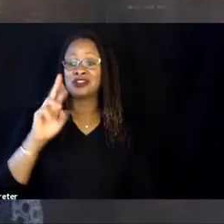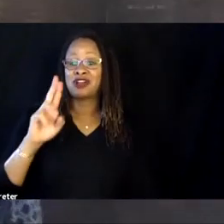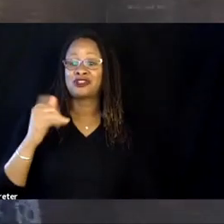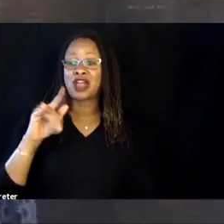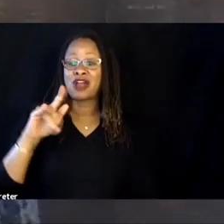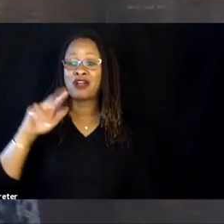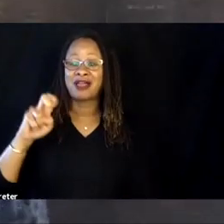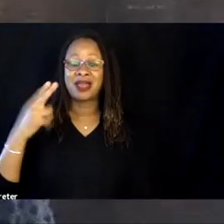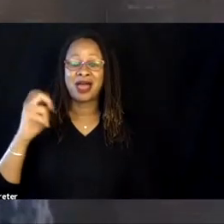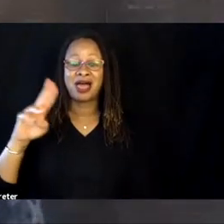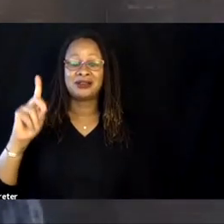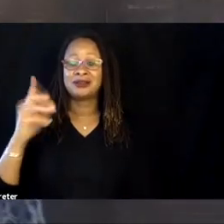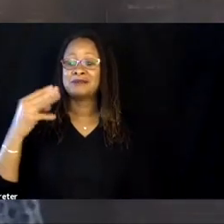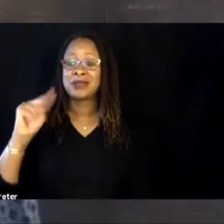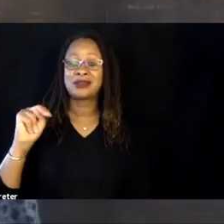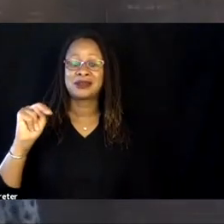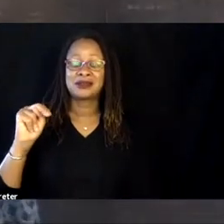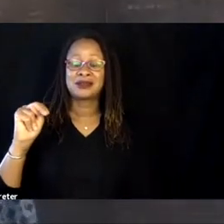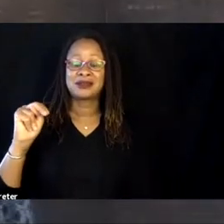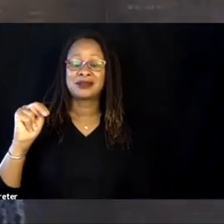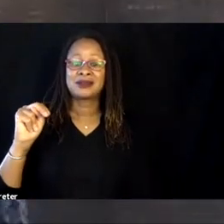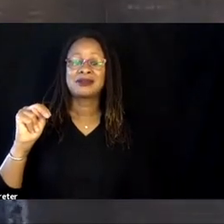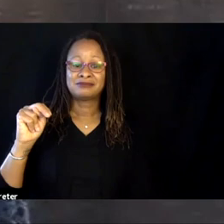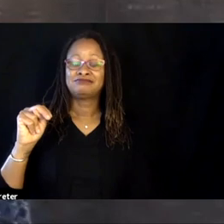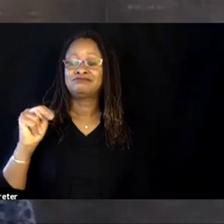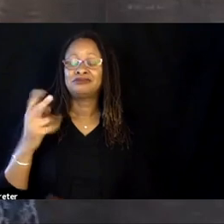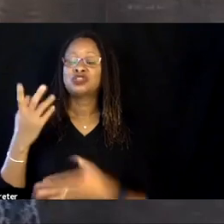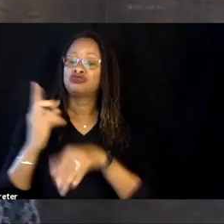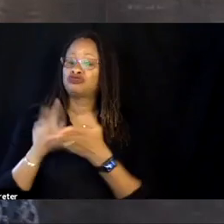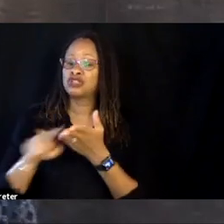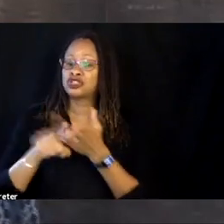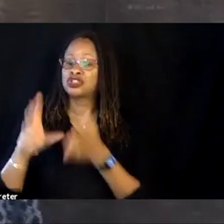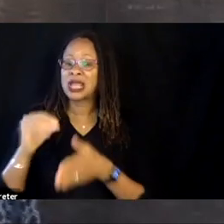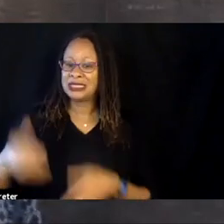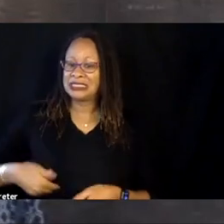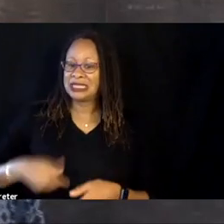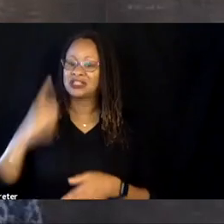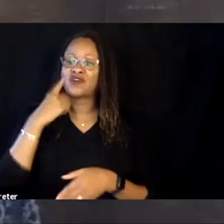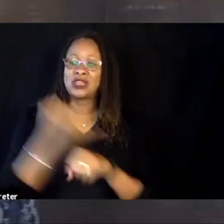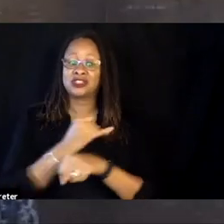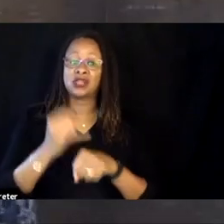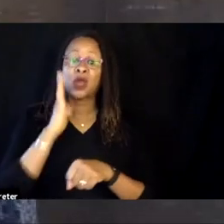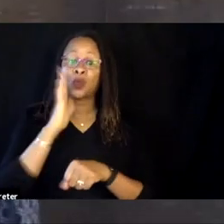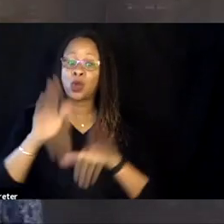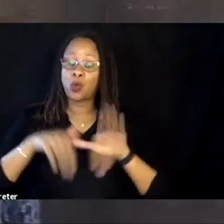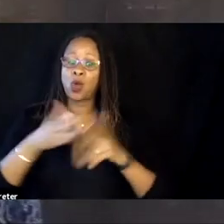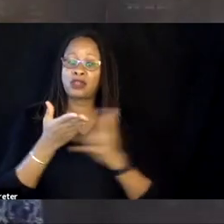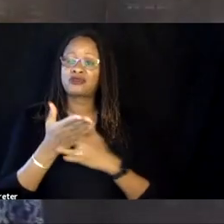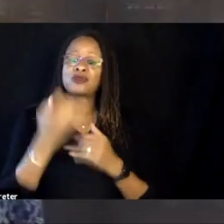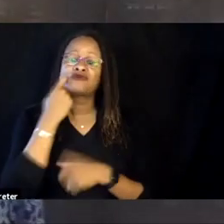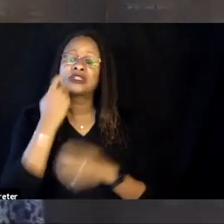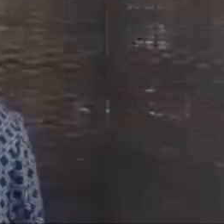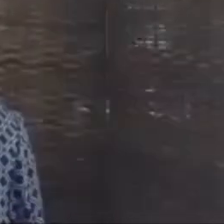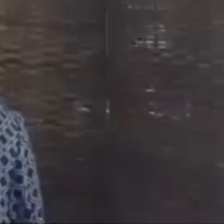who leads research and research and insights for the Institute, and she's actually going to walk you through this latest update. Take